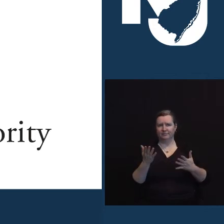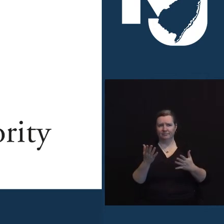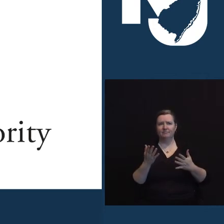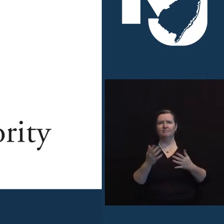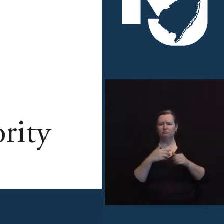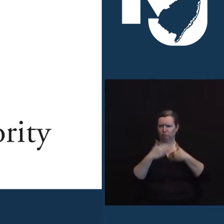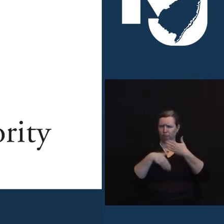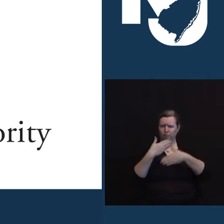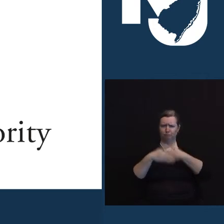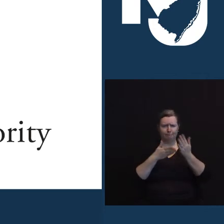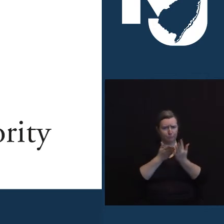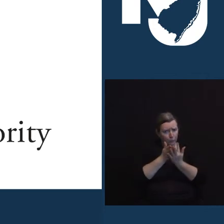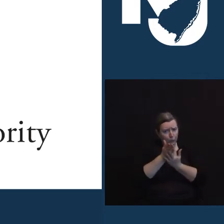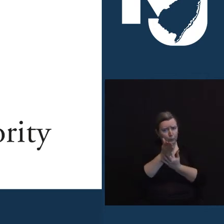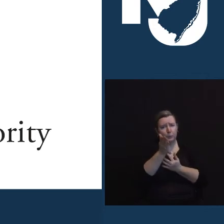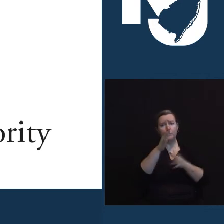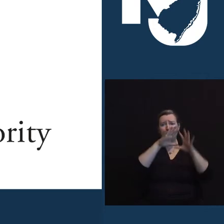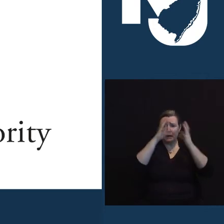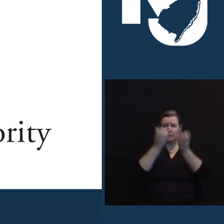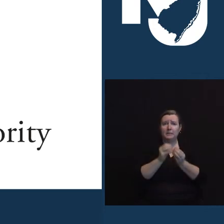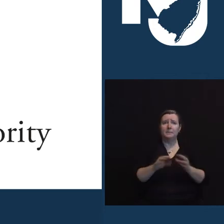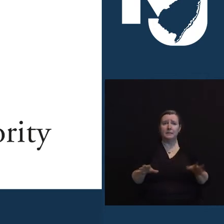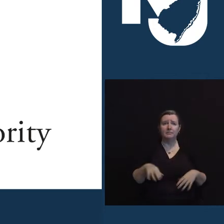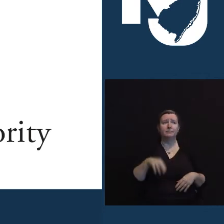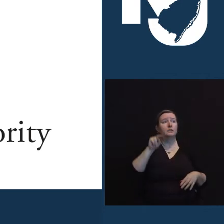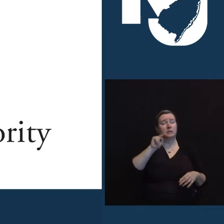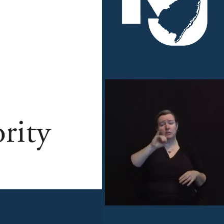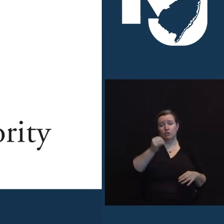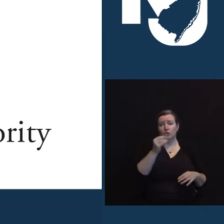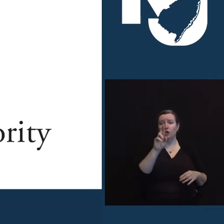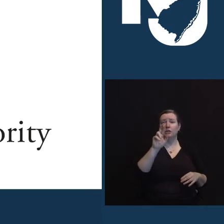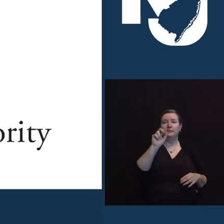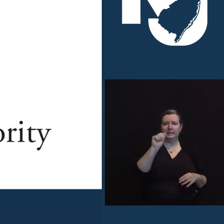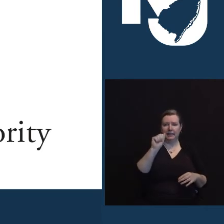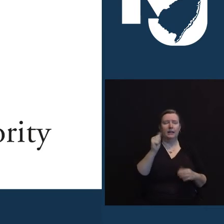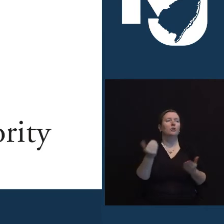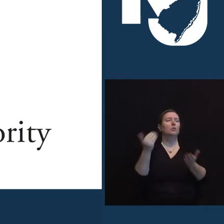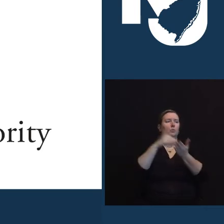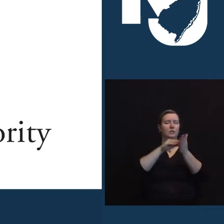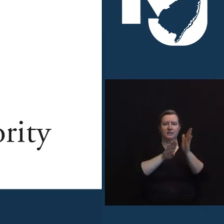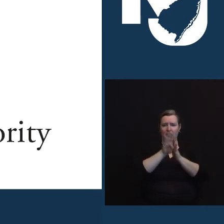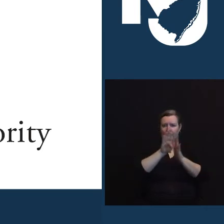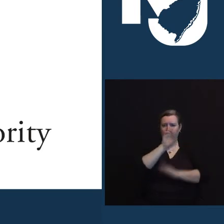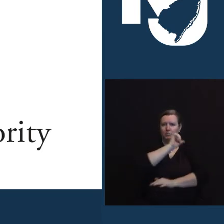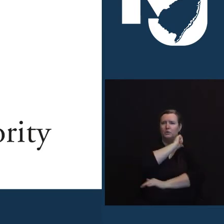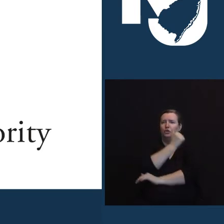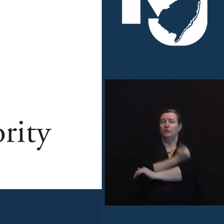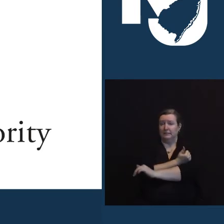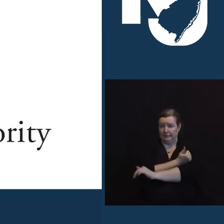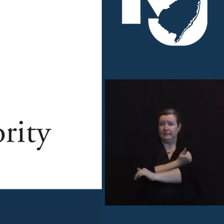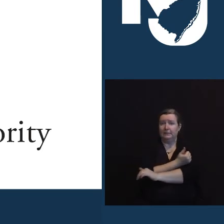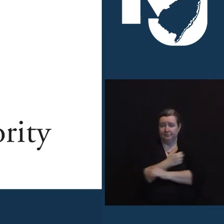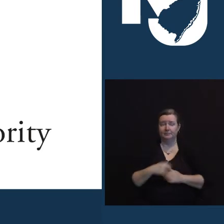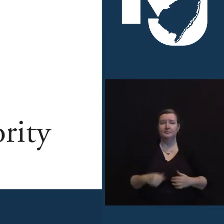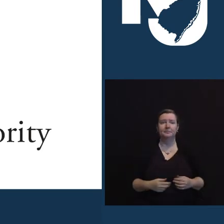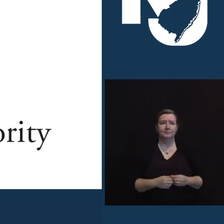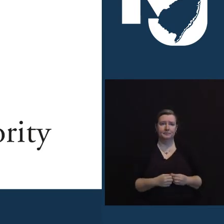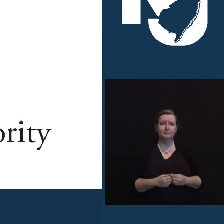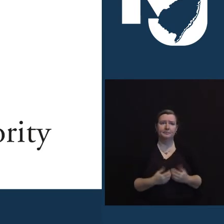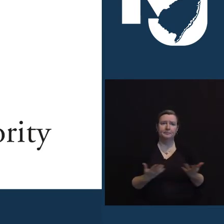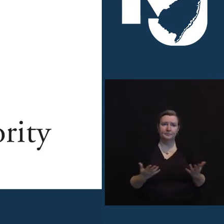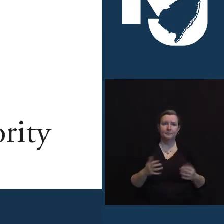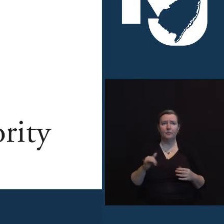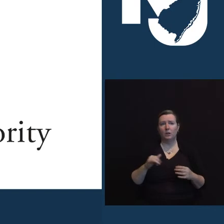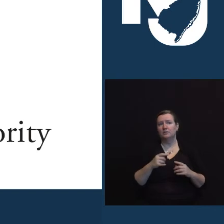the efforts of in this case, the New Jersey Redevelopment Authority and the innovative Small Business Lease Emergency Assistance Grant